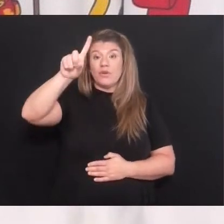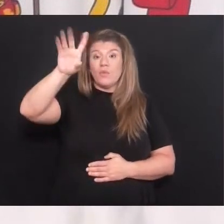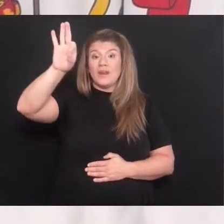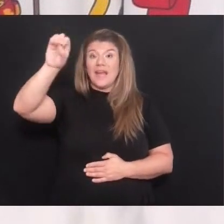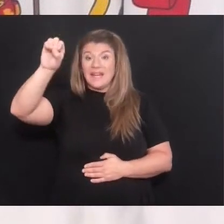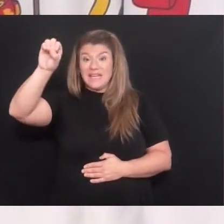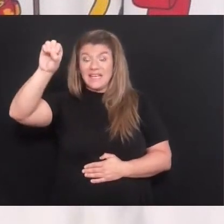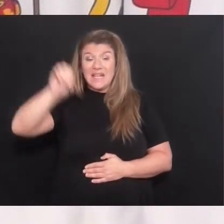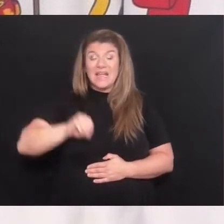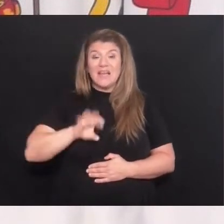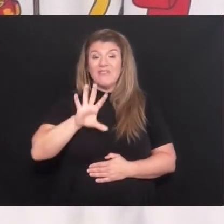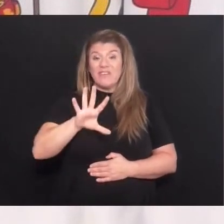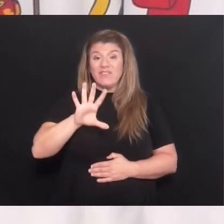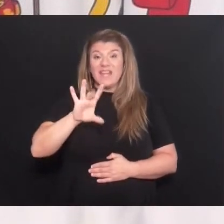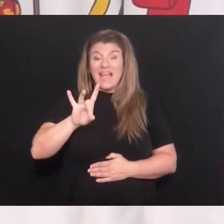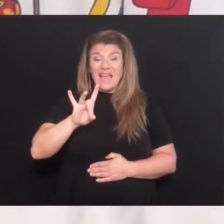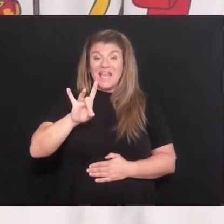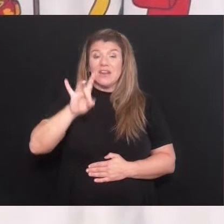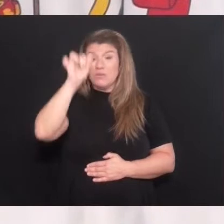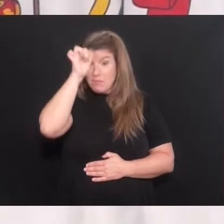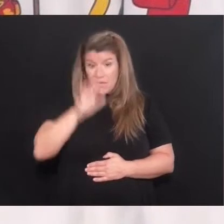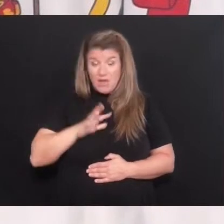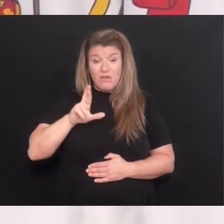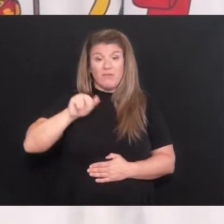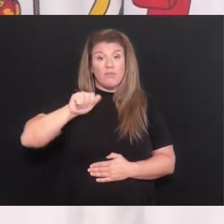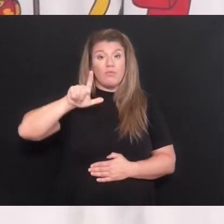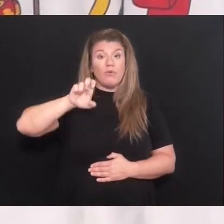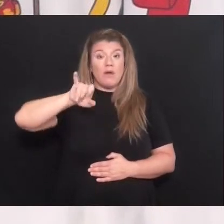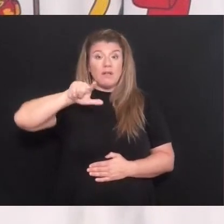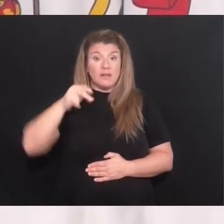3,190th death is a 58-year-old male from Raleigh County.